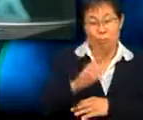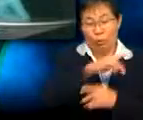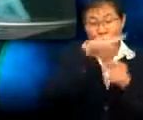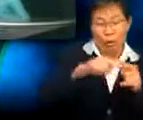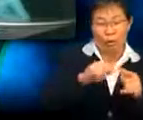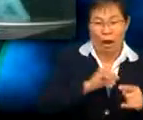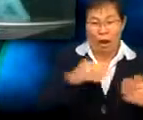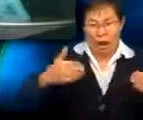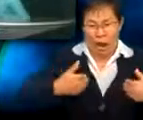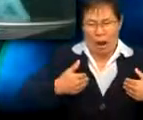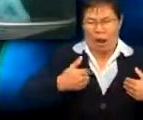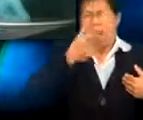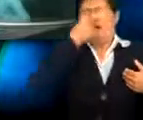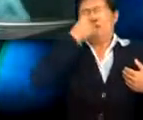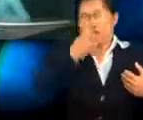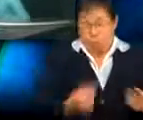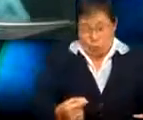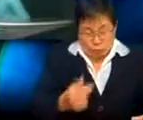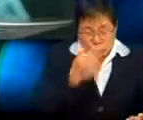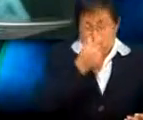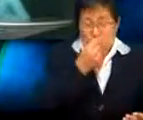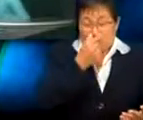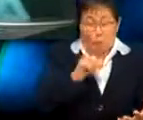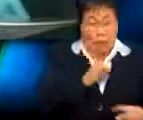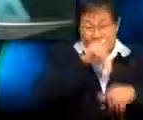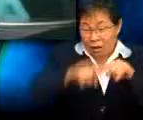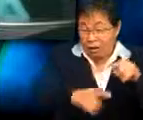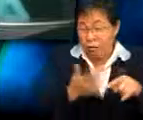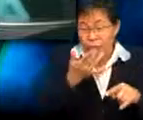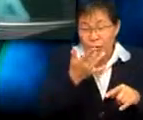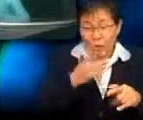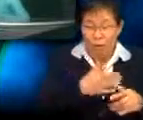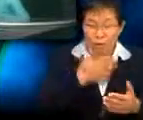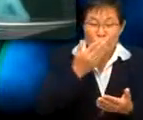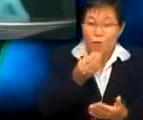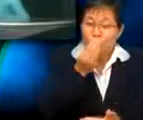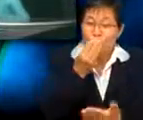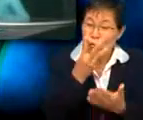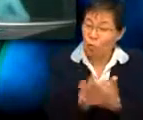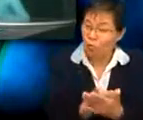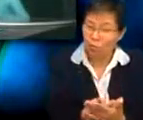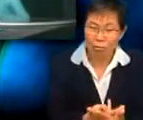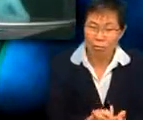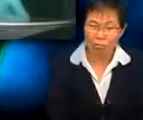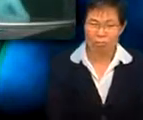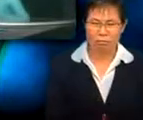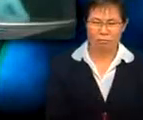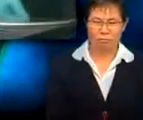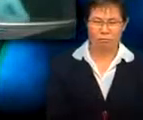wonder whenever I have a flu, I cannot taste my food well.